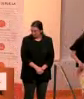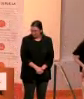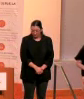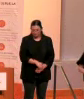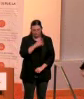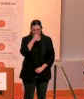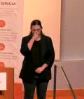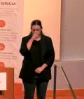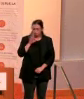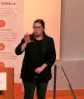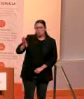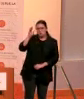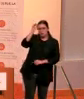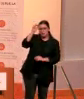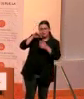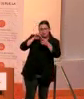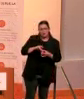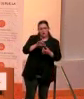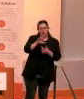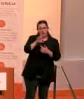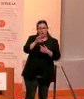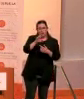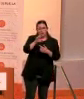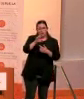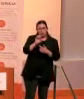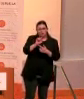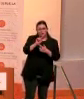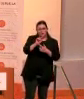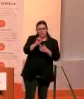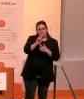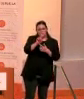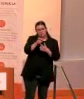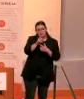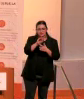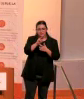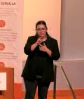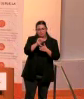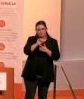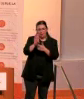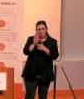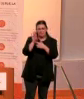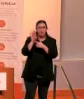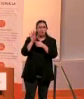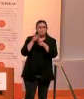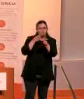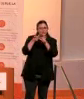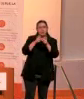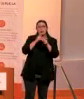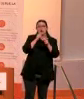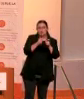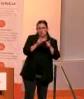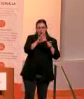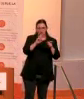What is my opinion on using rituximab for treating non-renal refractory lupus?